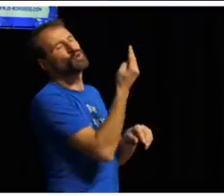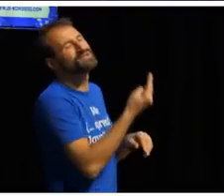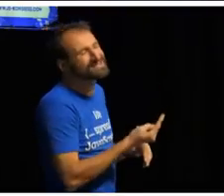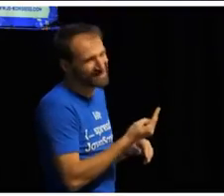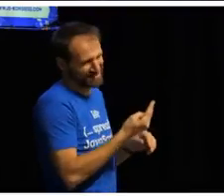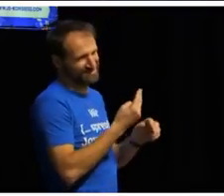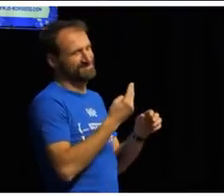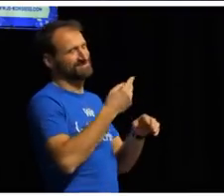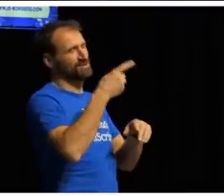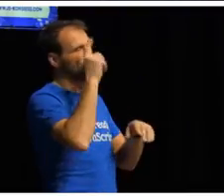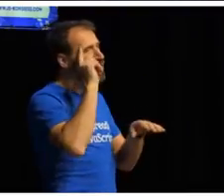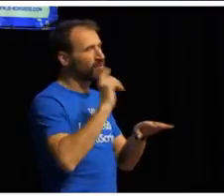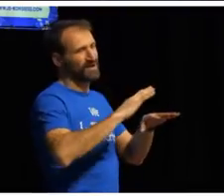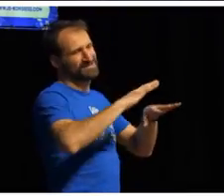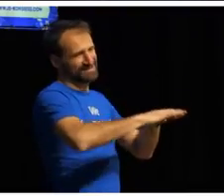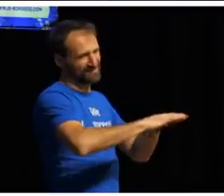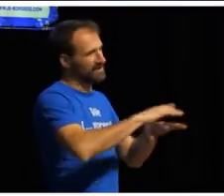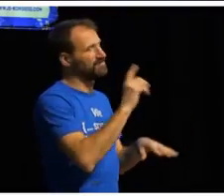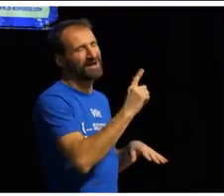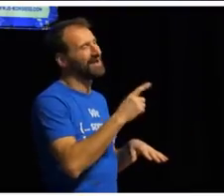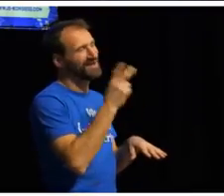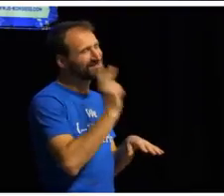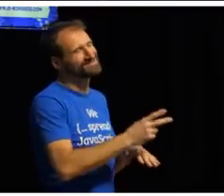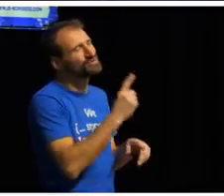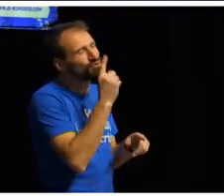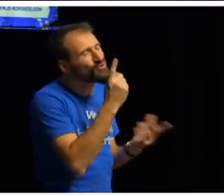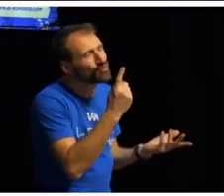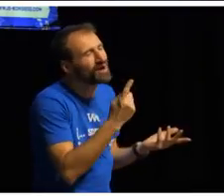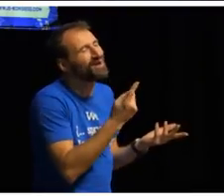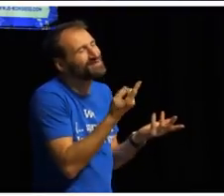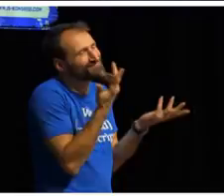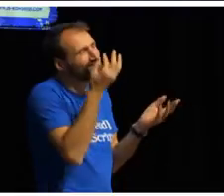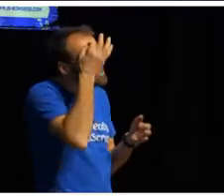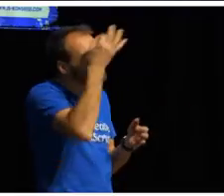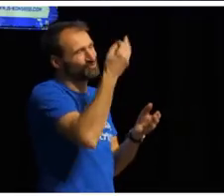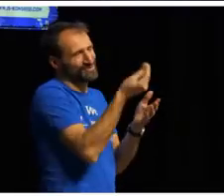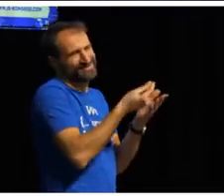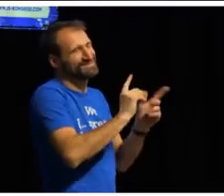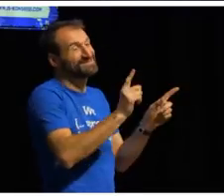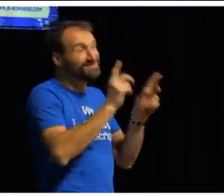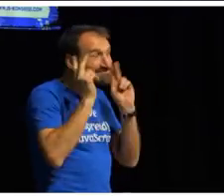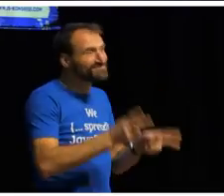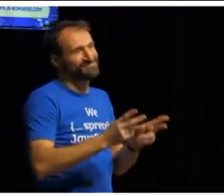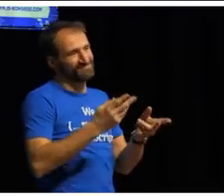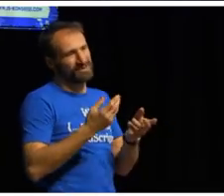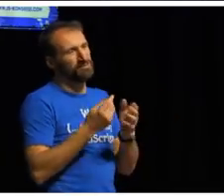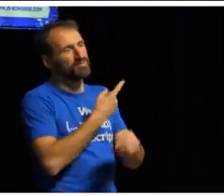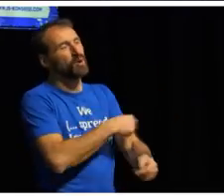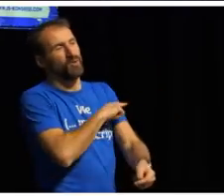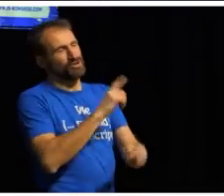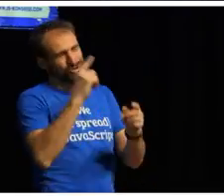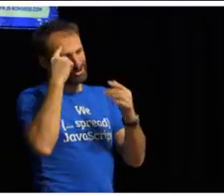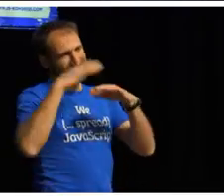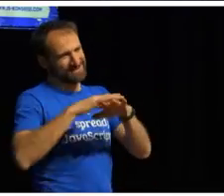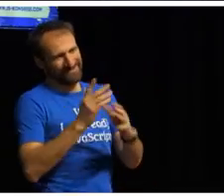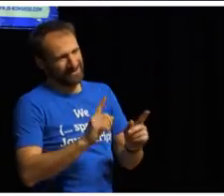matter. What actually matters is that the thing that we are going to look at has some very interesting mathematical properties. So how